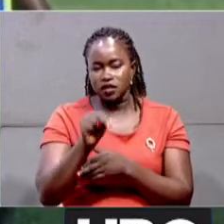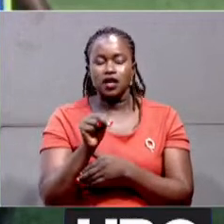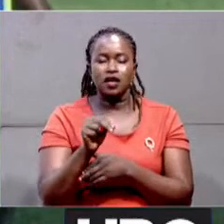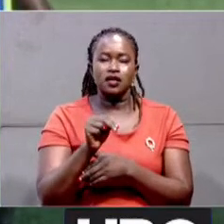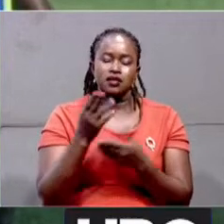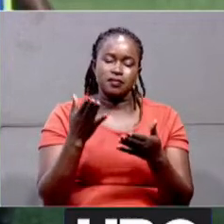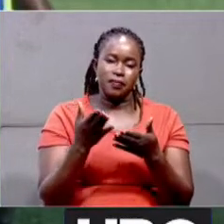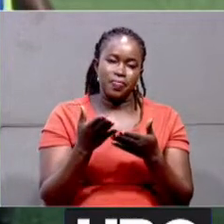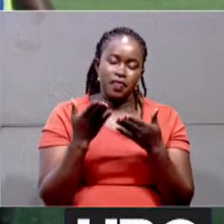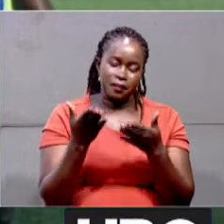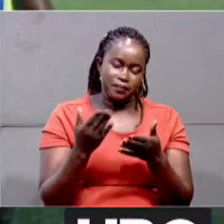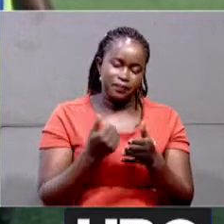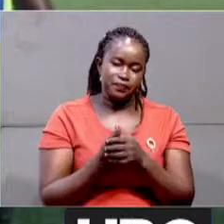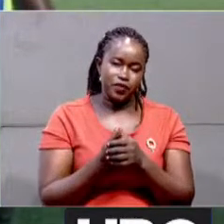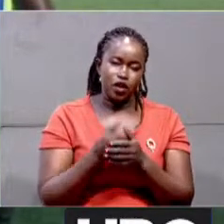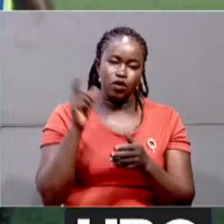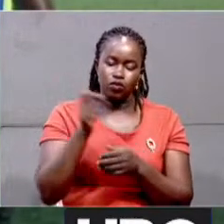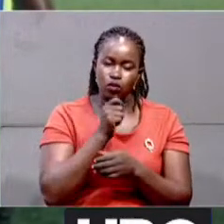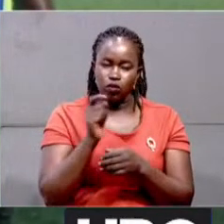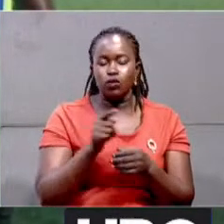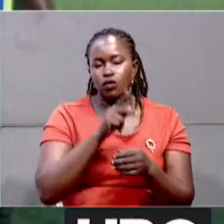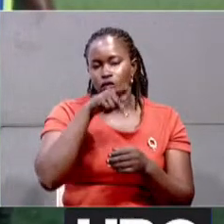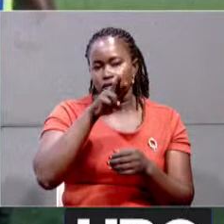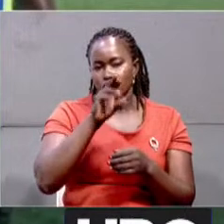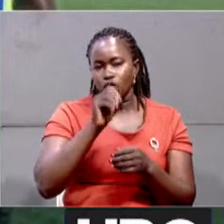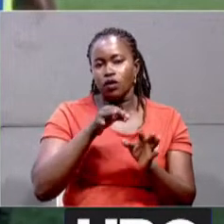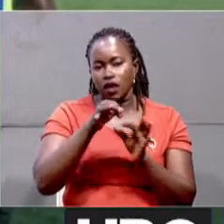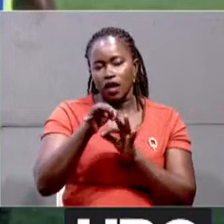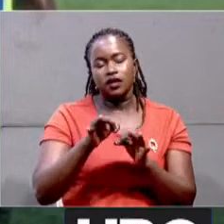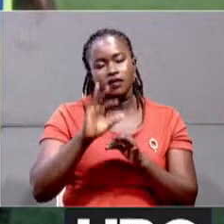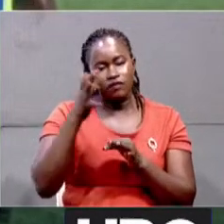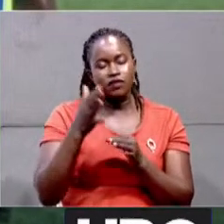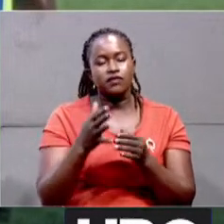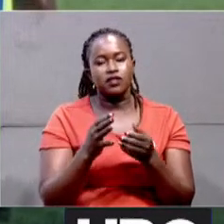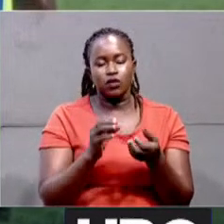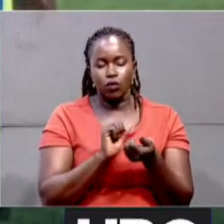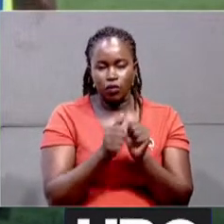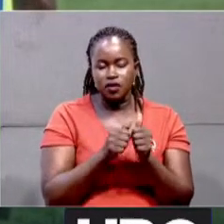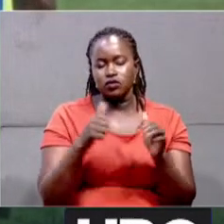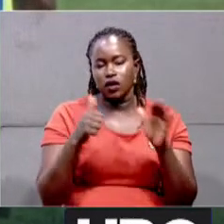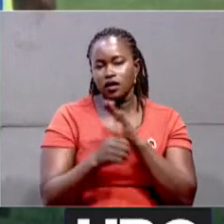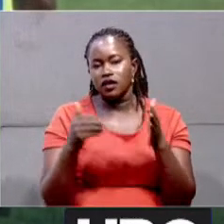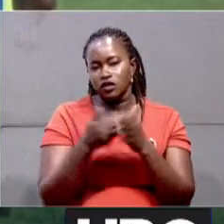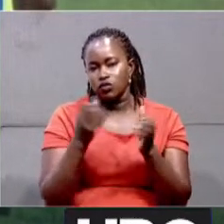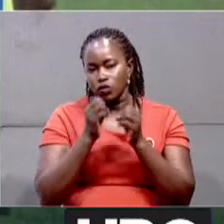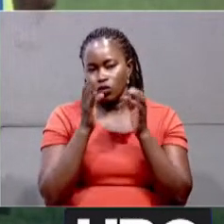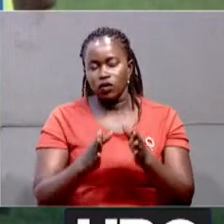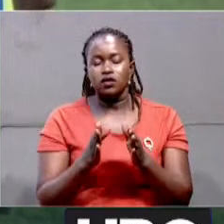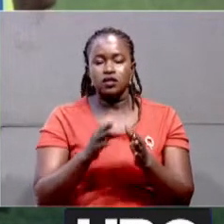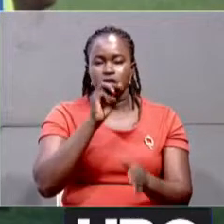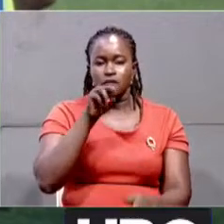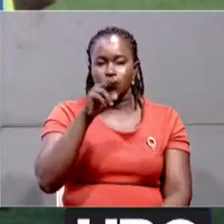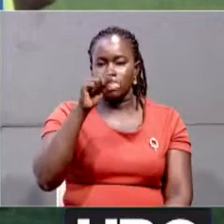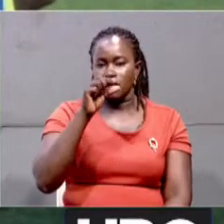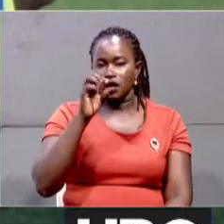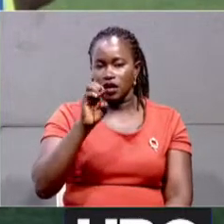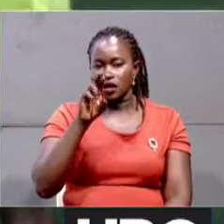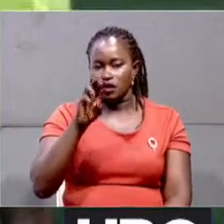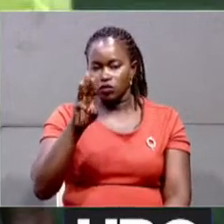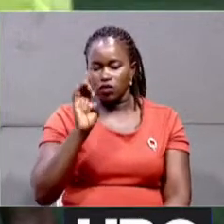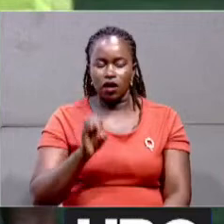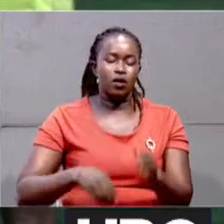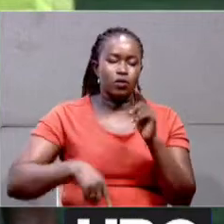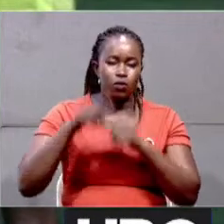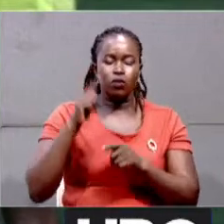Stadium in Lugogo. This was Proline Football Club's fifth game under new coach Simon Peter Mogera, who has won